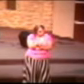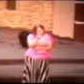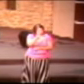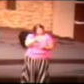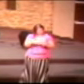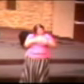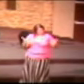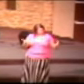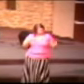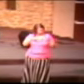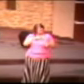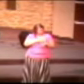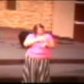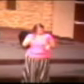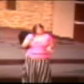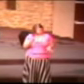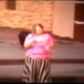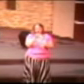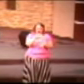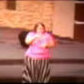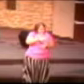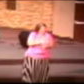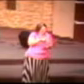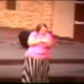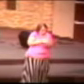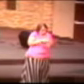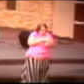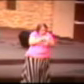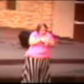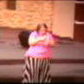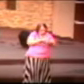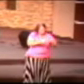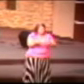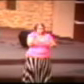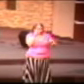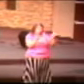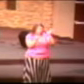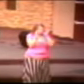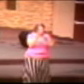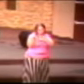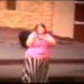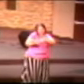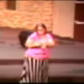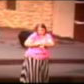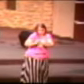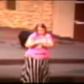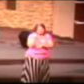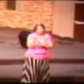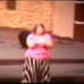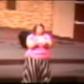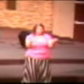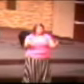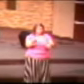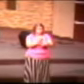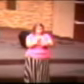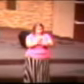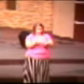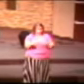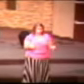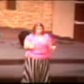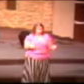of our Sundays? Not just this Sunday, but our Sundays in general. Because even our language in church